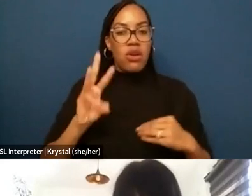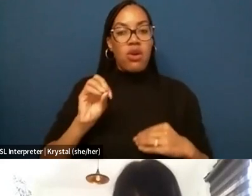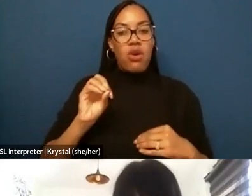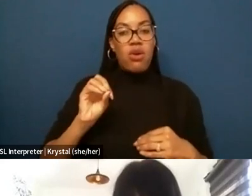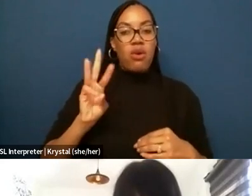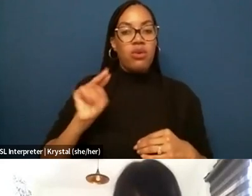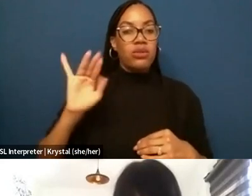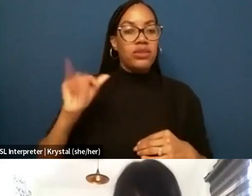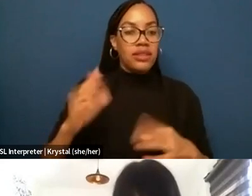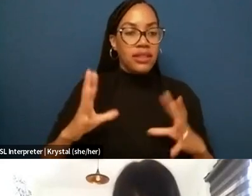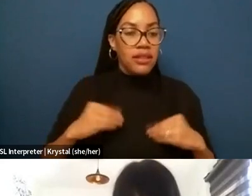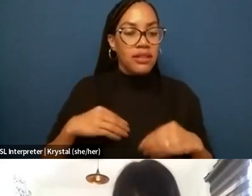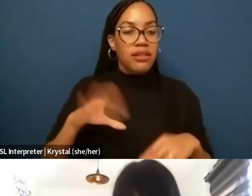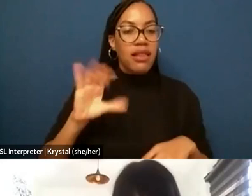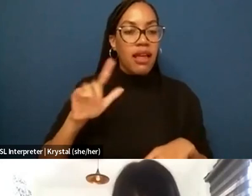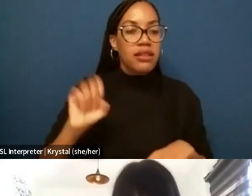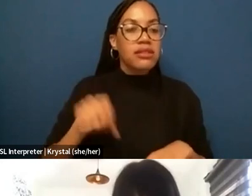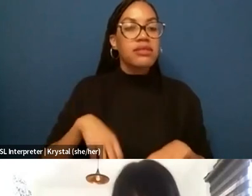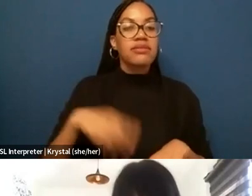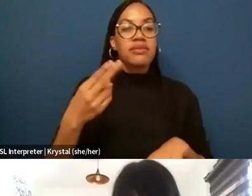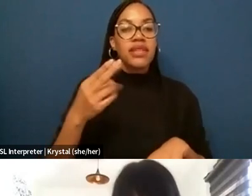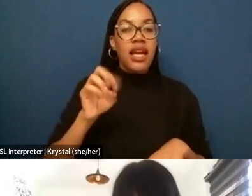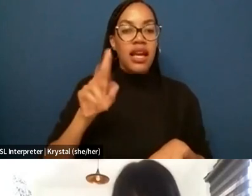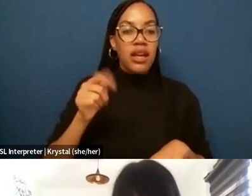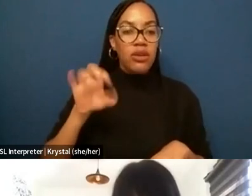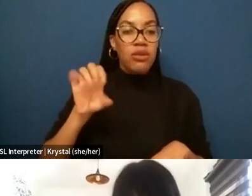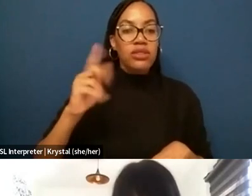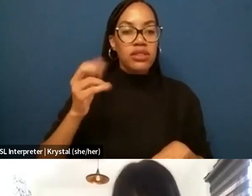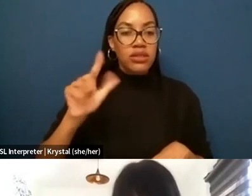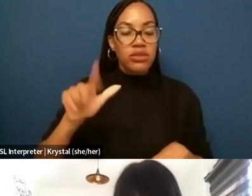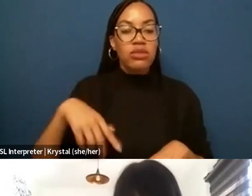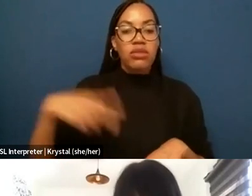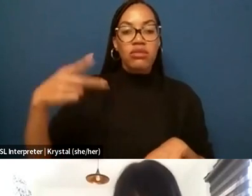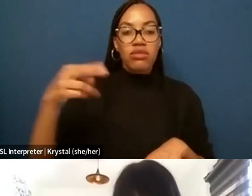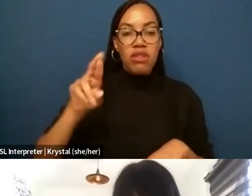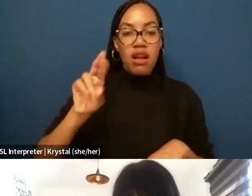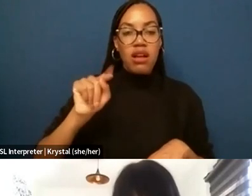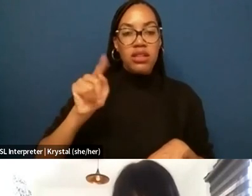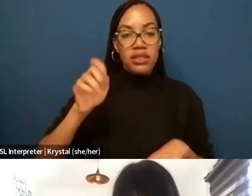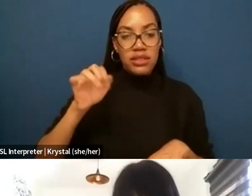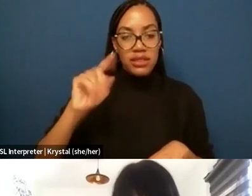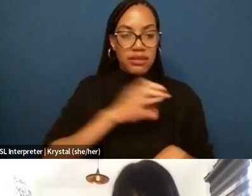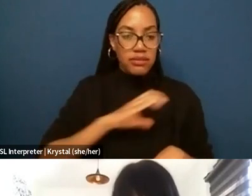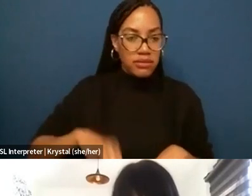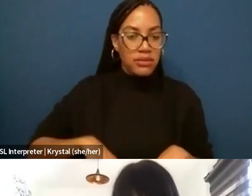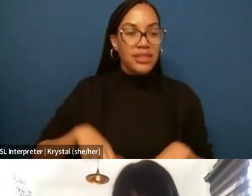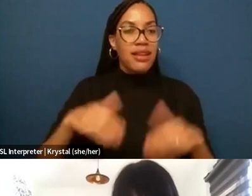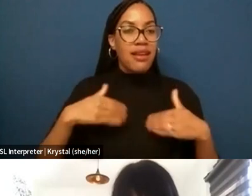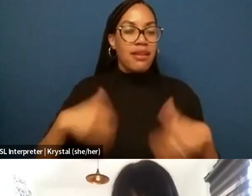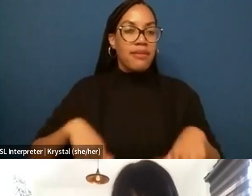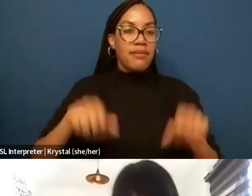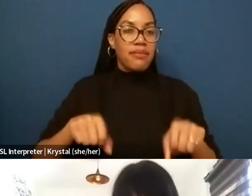to 45, English speaking, in monogamous relationship, cisgender, male.